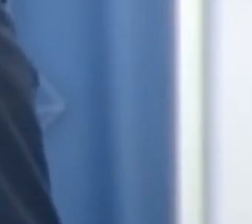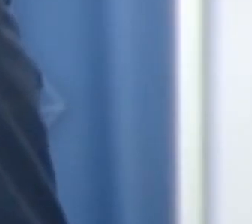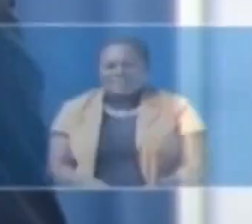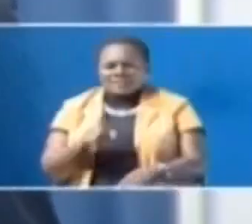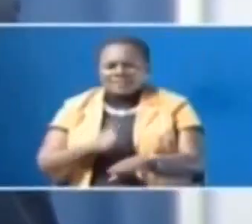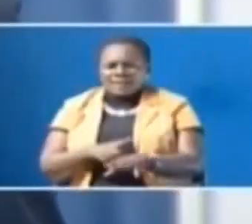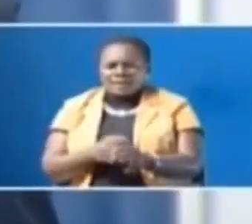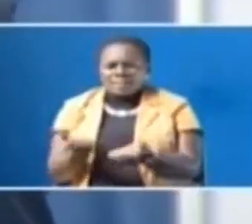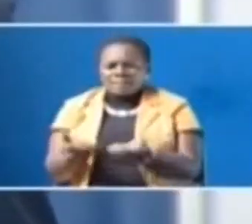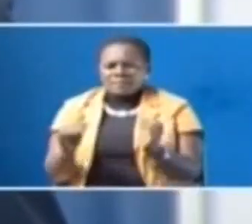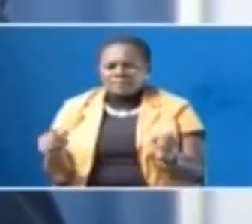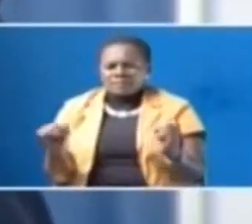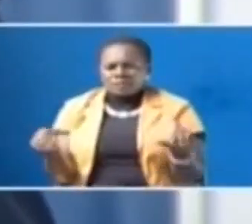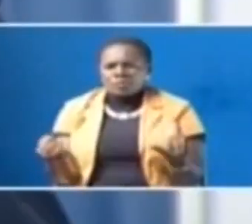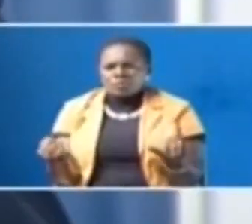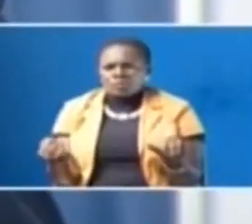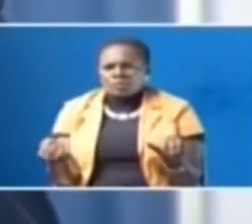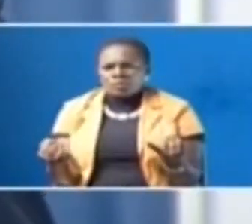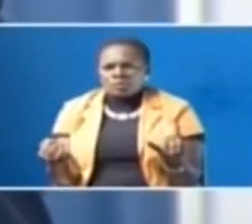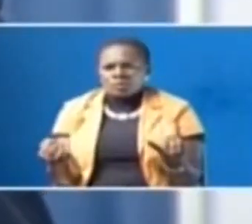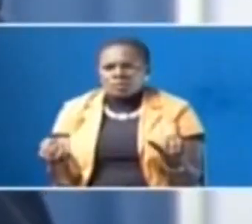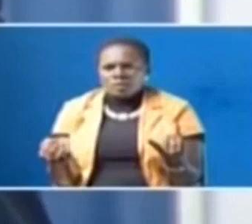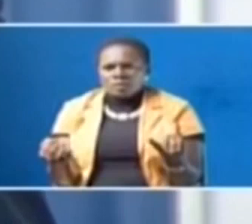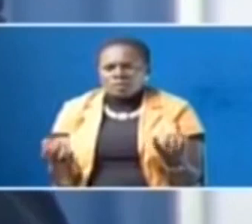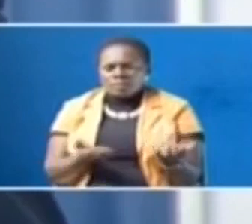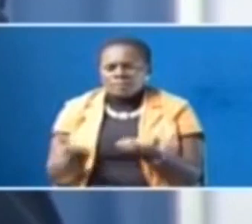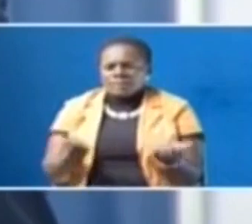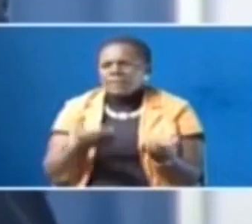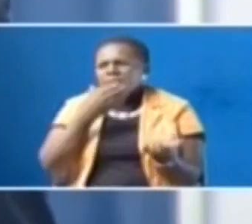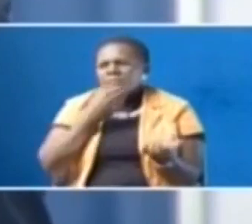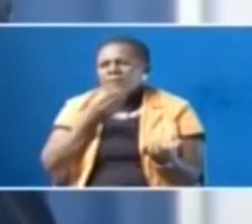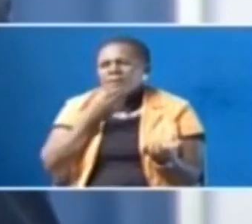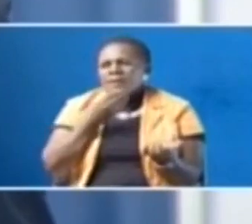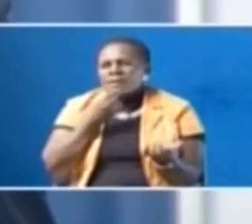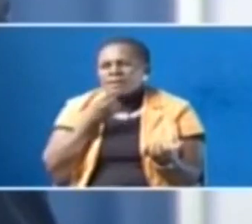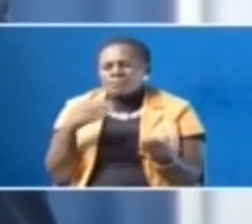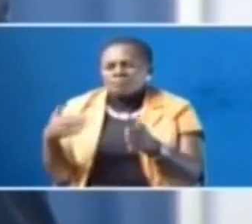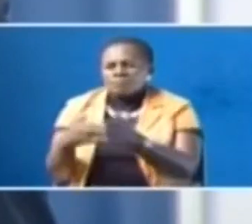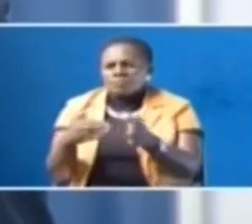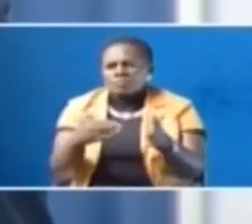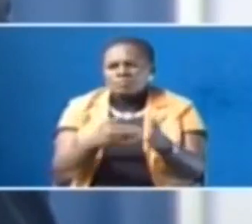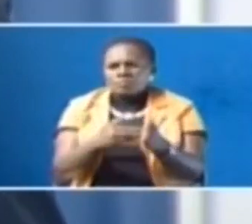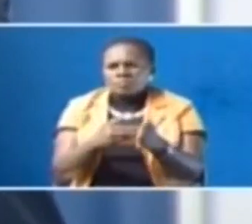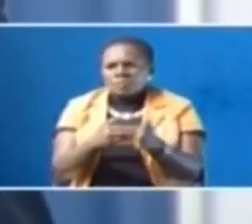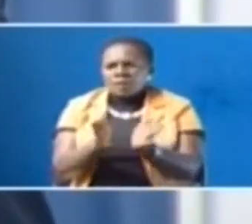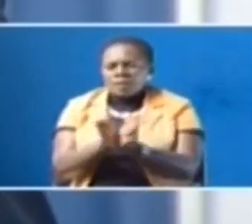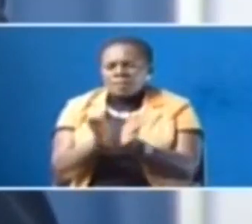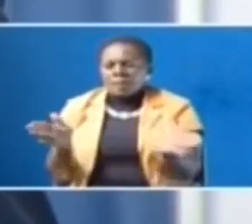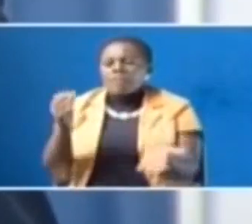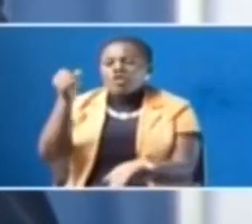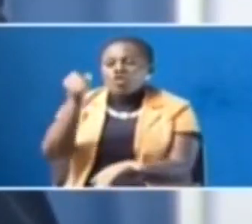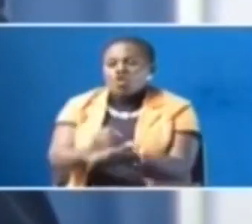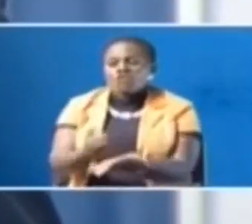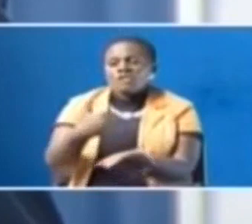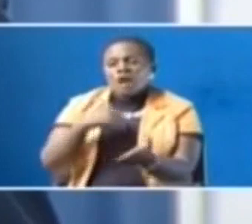It's time for business. I'm Nokip Kimboi. Two high-profile businessmen have been barred from holding any public office